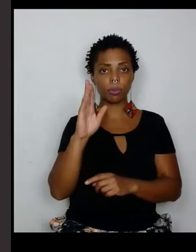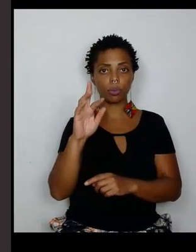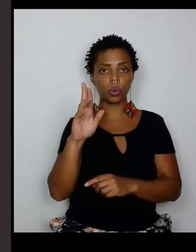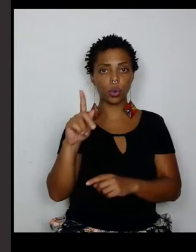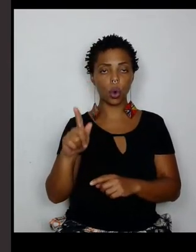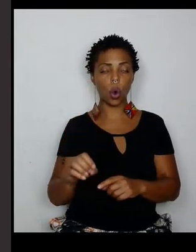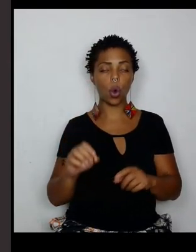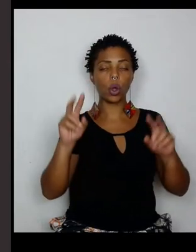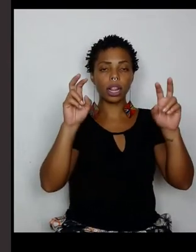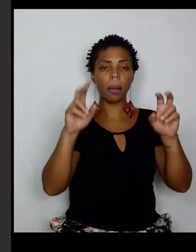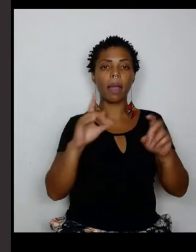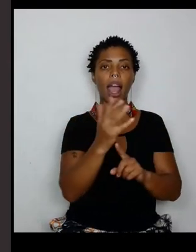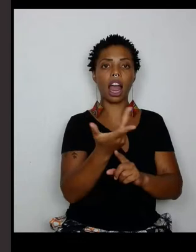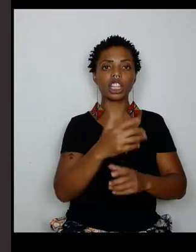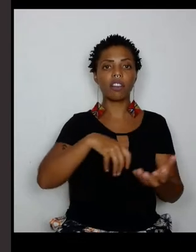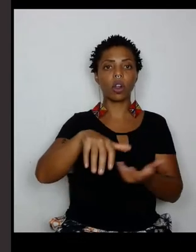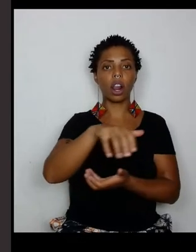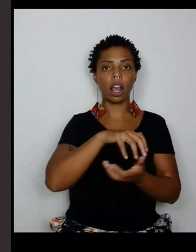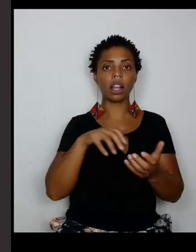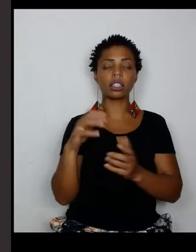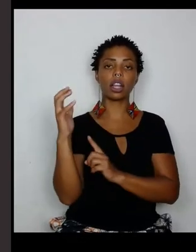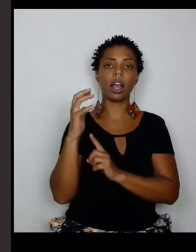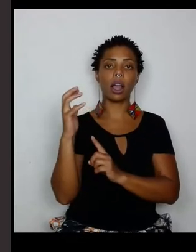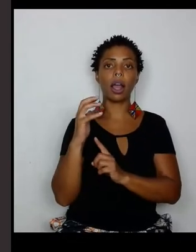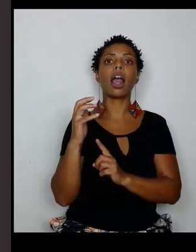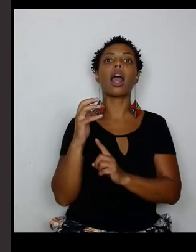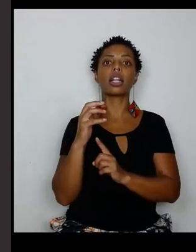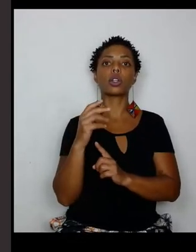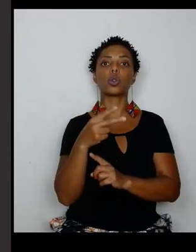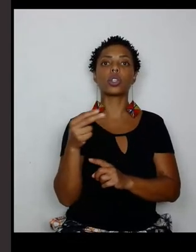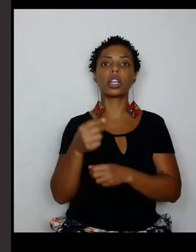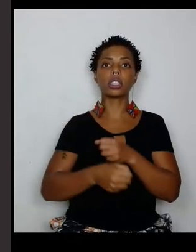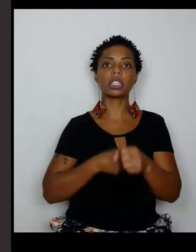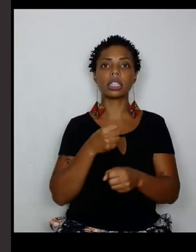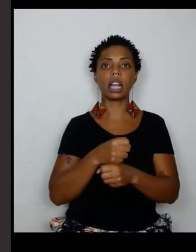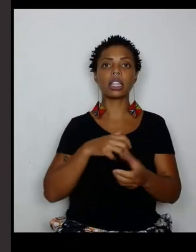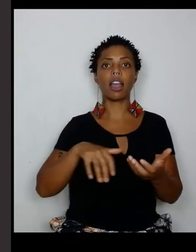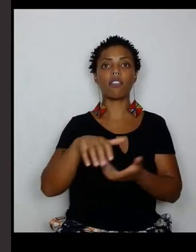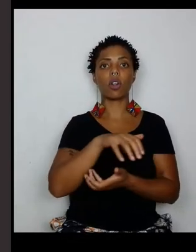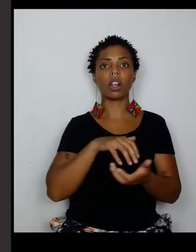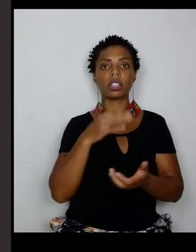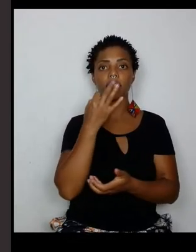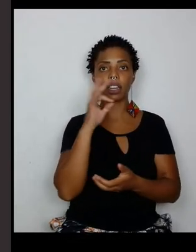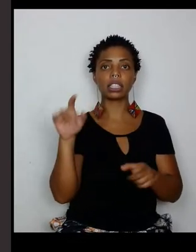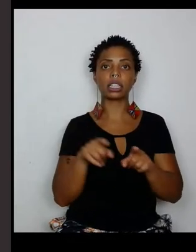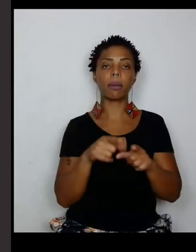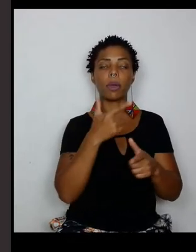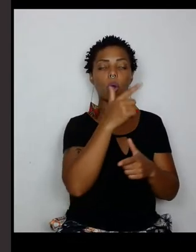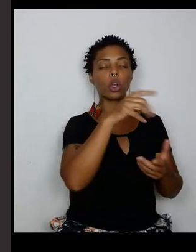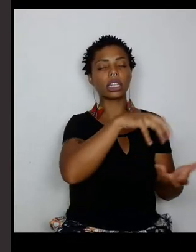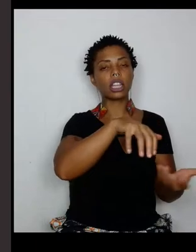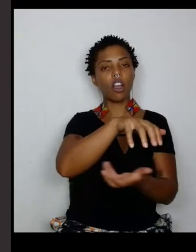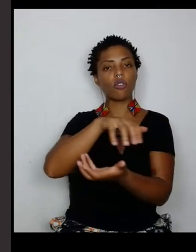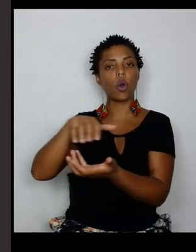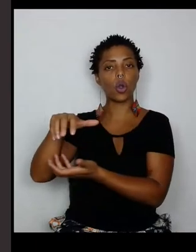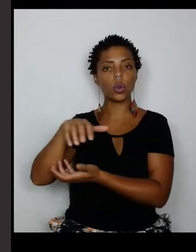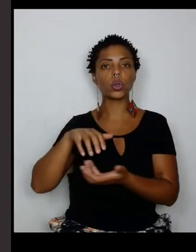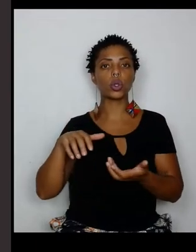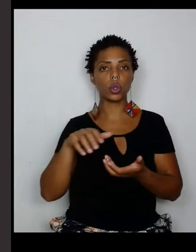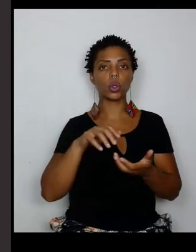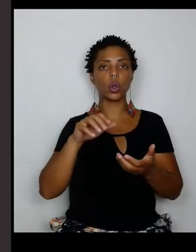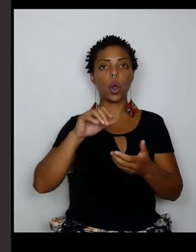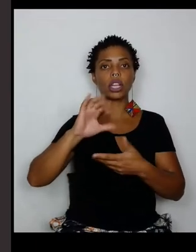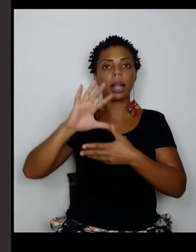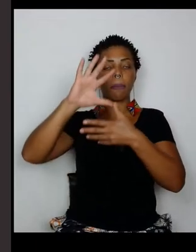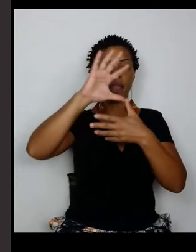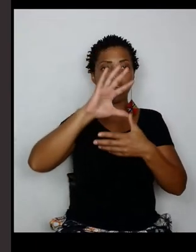revolution and the developing revolutions in central and eastern europe as a young-ish radical i was eager to participate in these